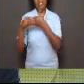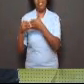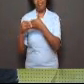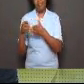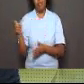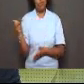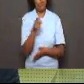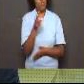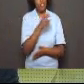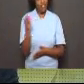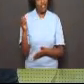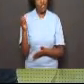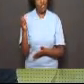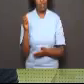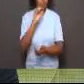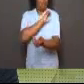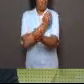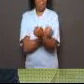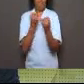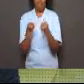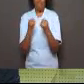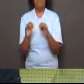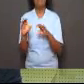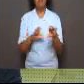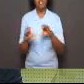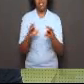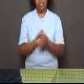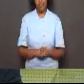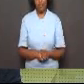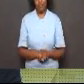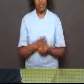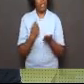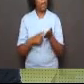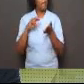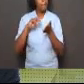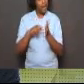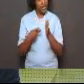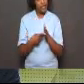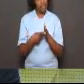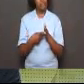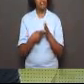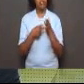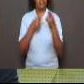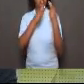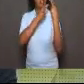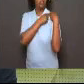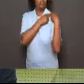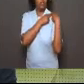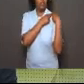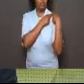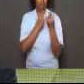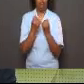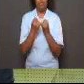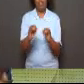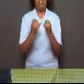known as the devolution of power. This means that authority is